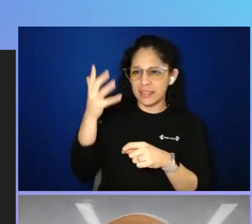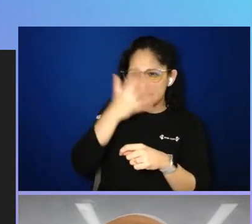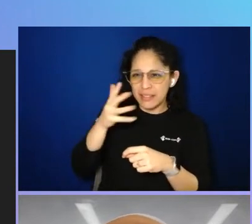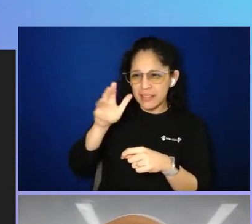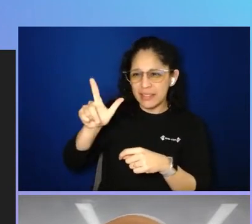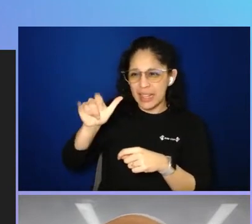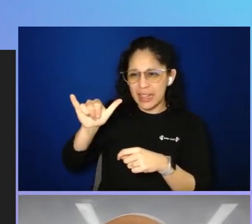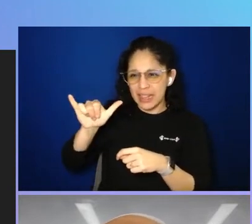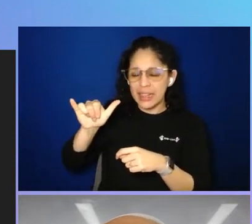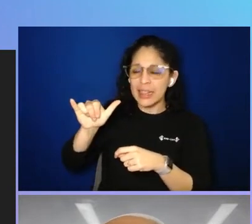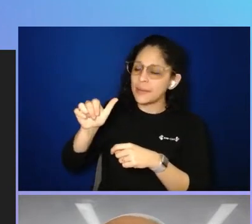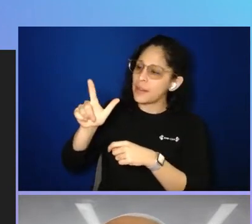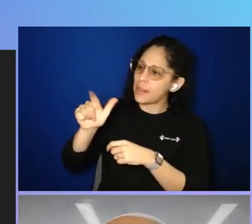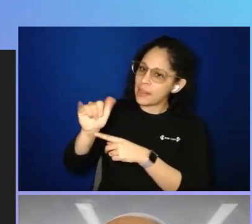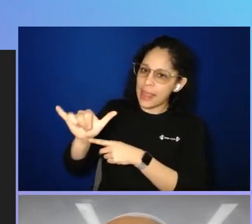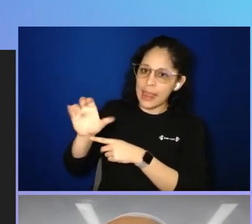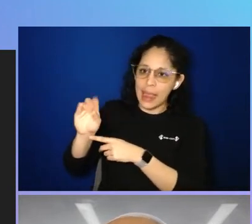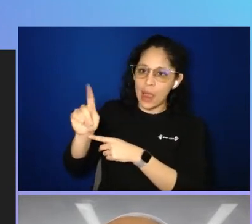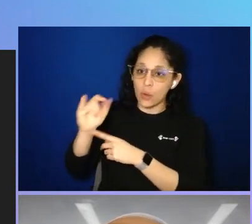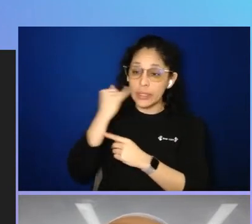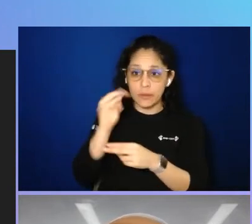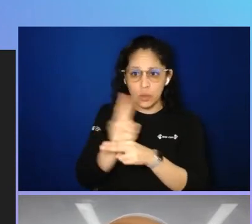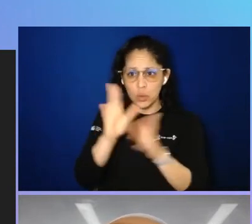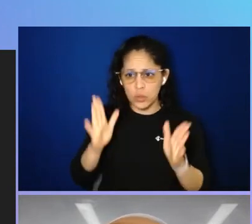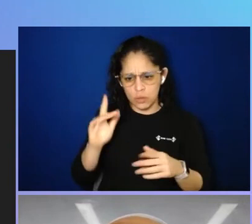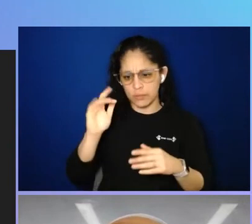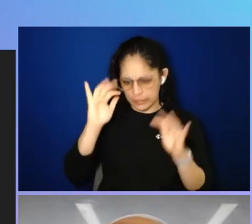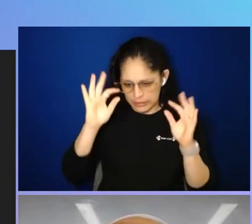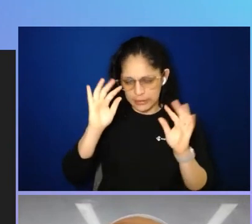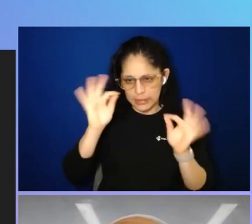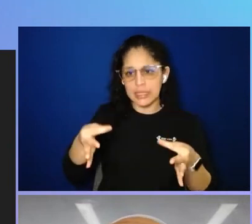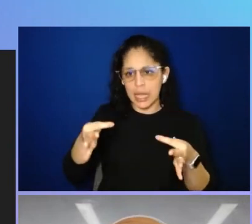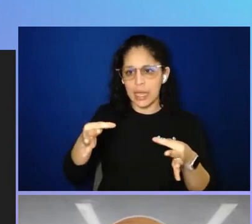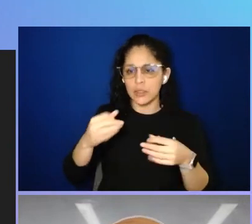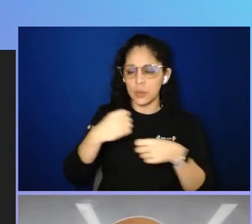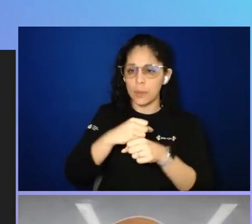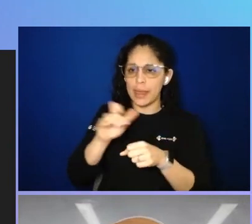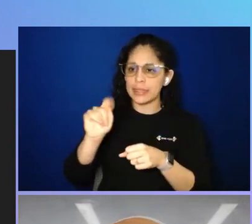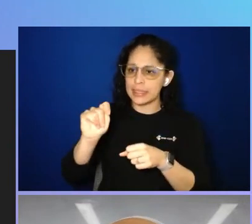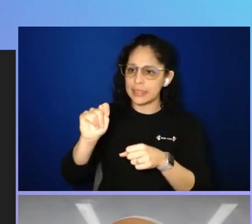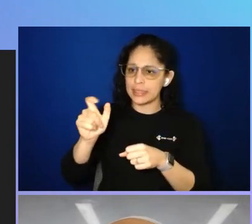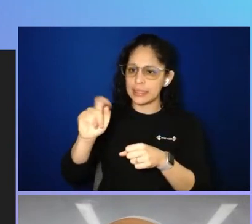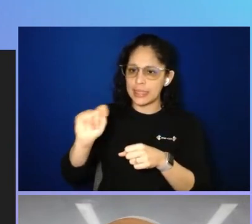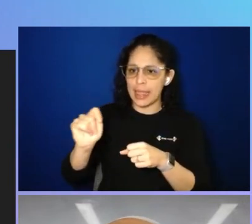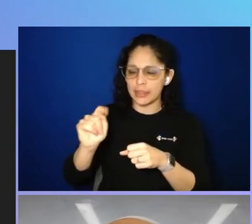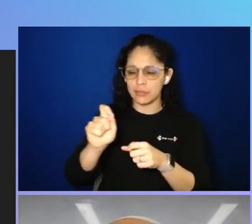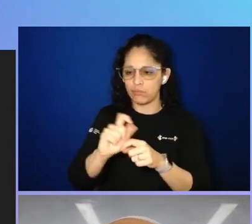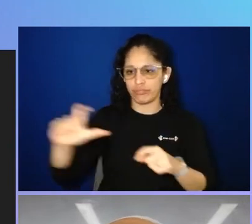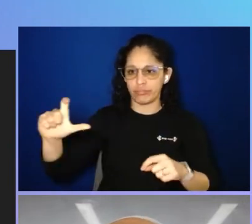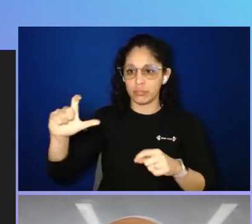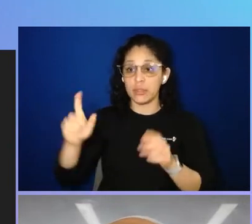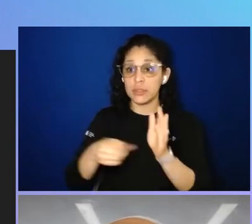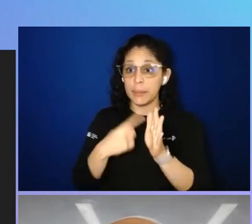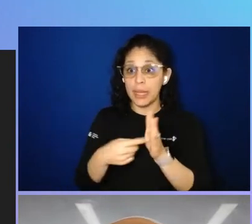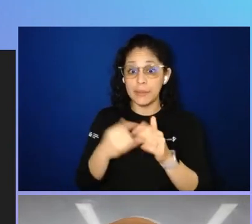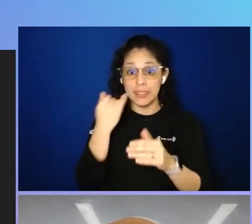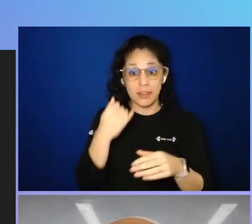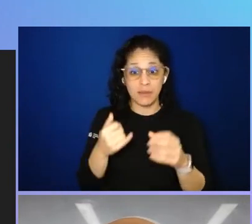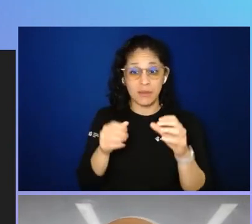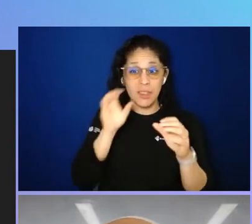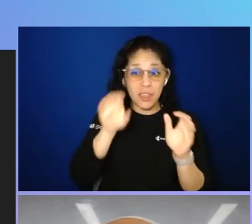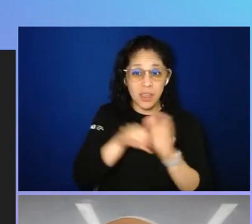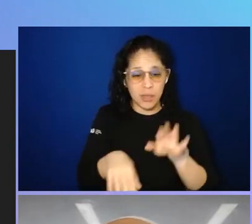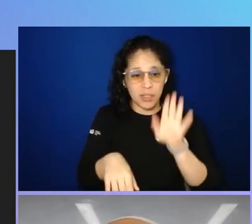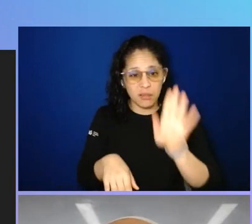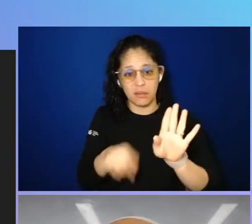decides to use a large text size. Because if we have an image and next to it some text, then and you make the